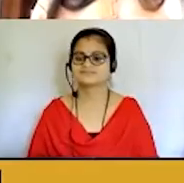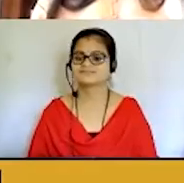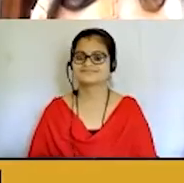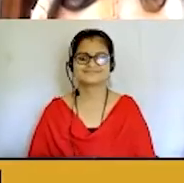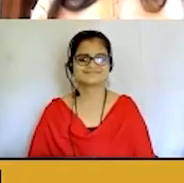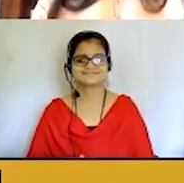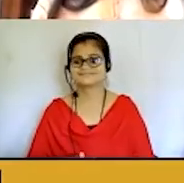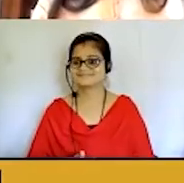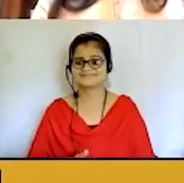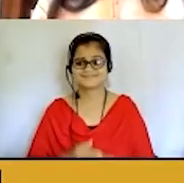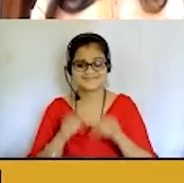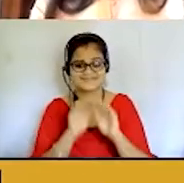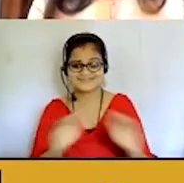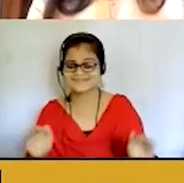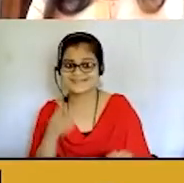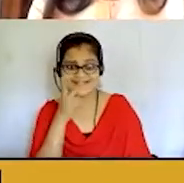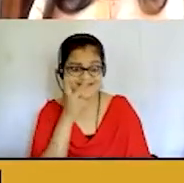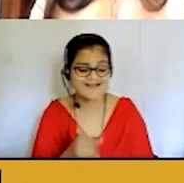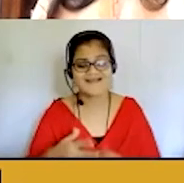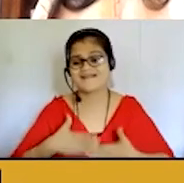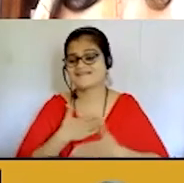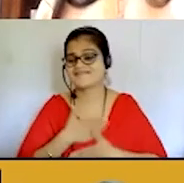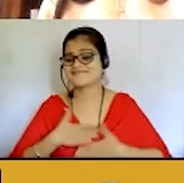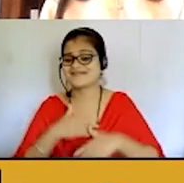A lot of children are going to have fun with this.